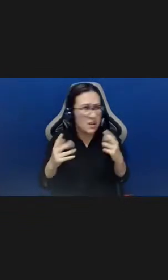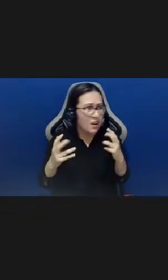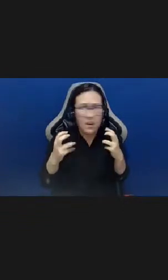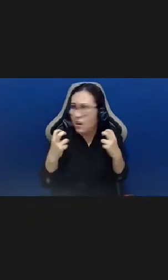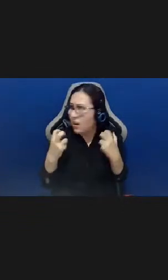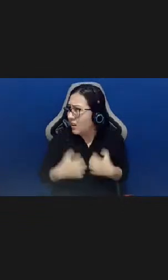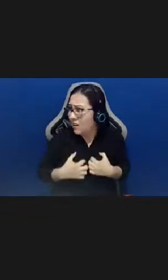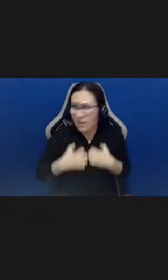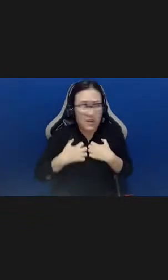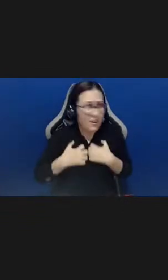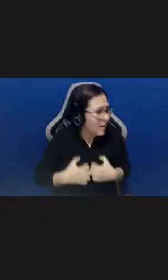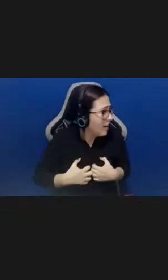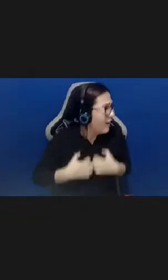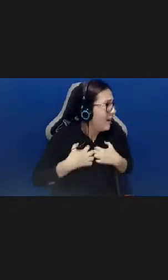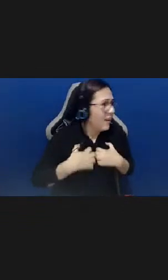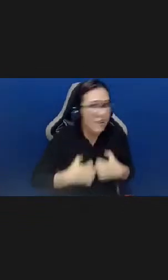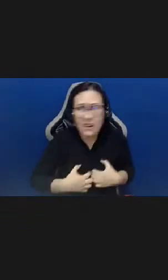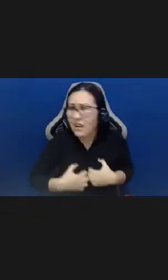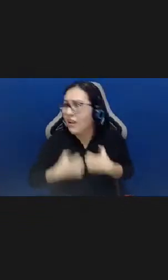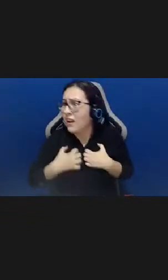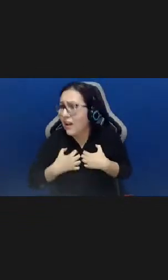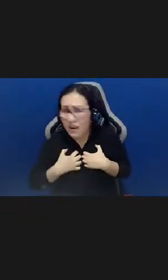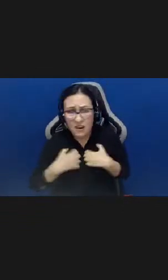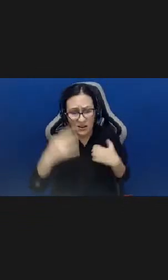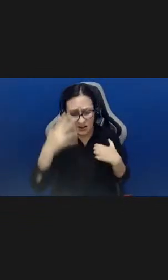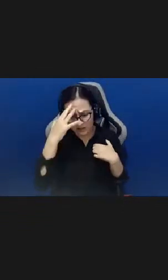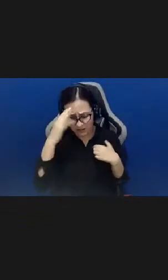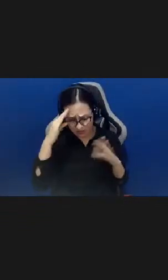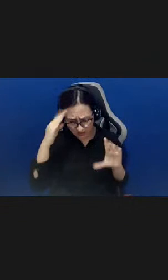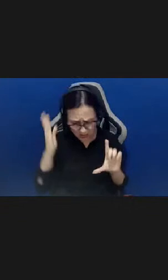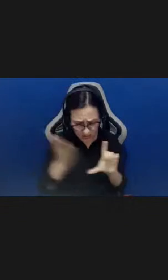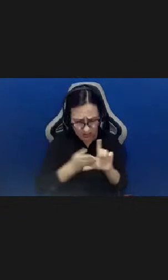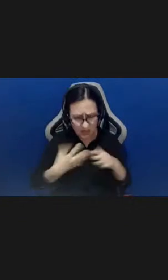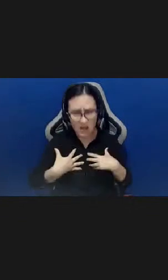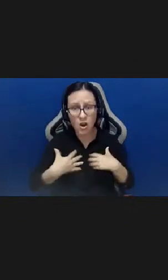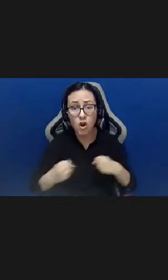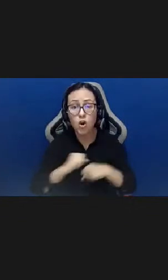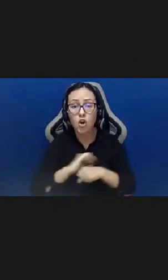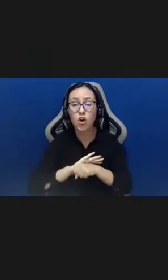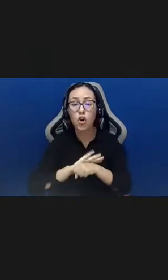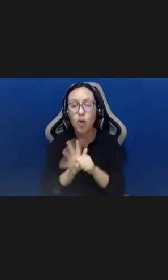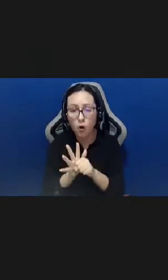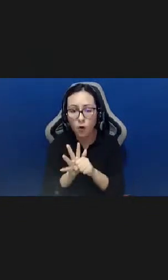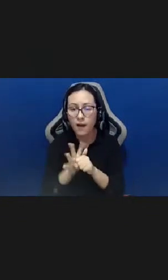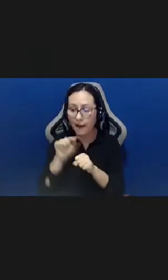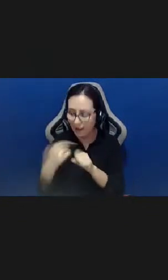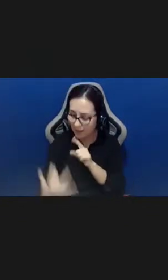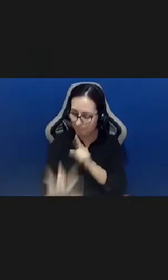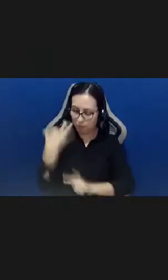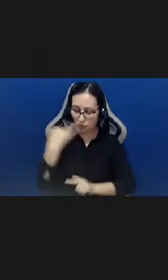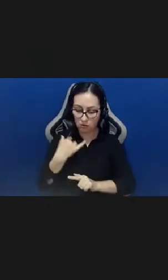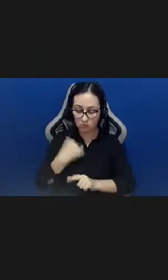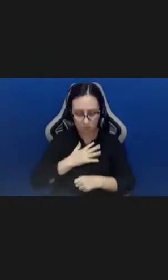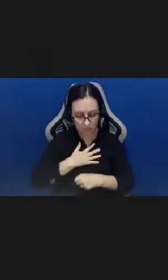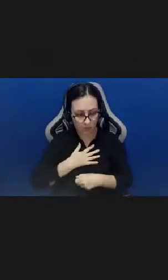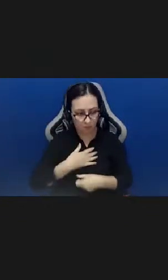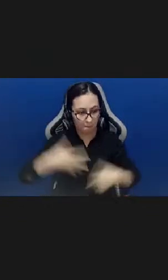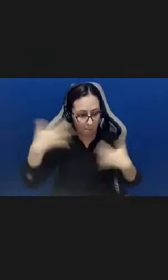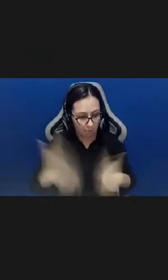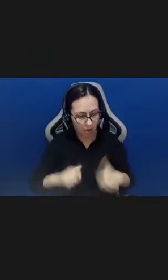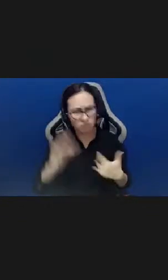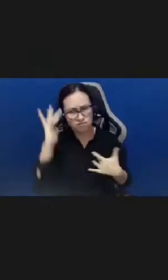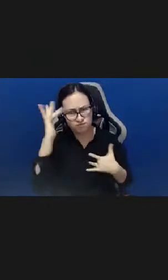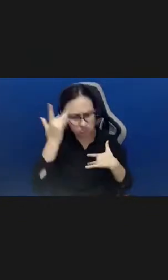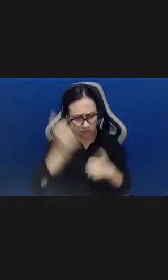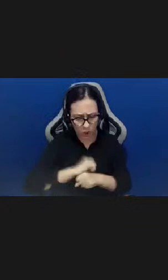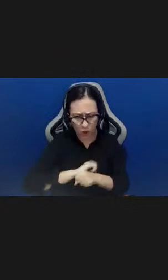that seem to stem from COVID that we understand poorly, but it's a very small fraction of the population. So in summary, we can expect an initial